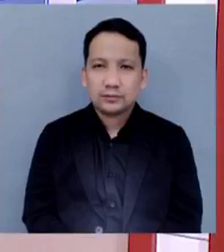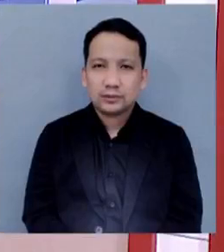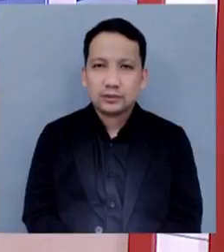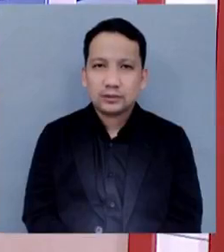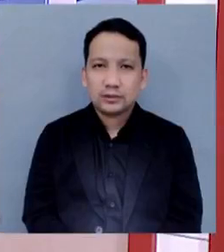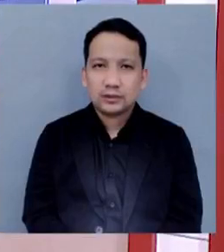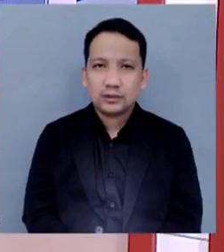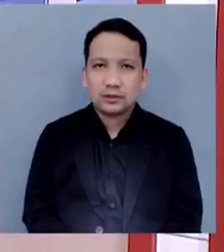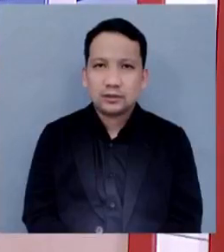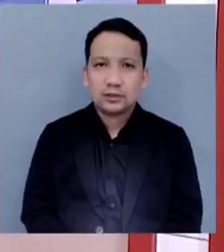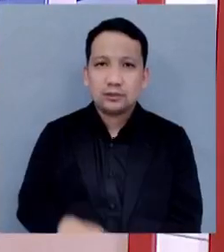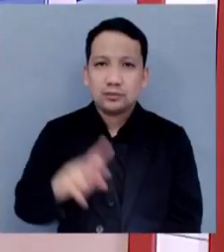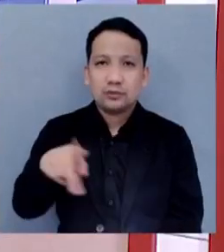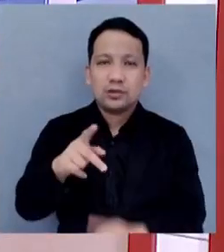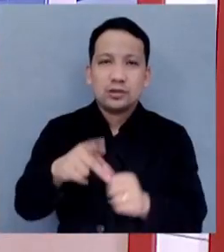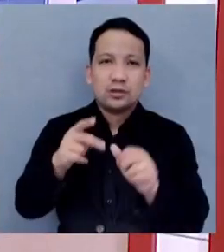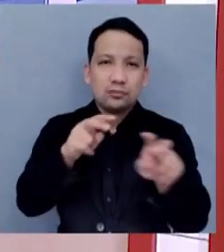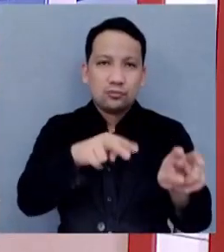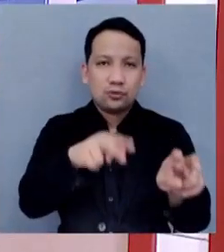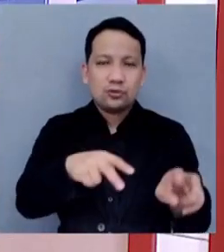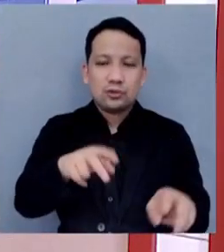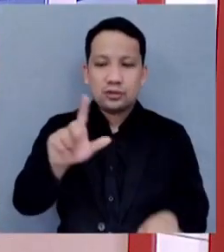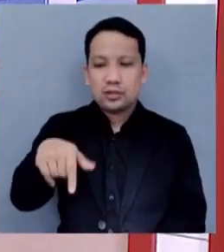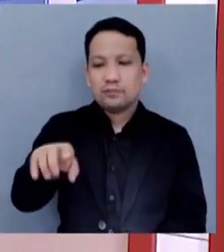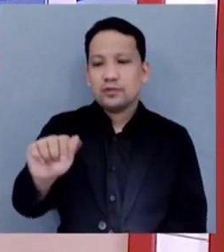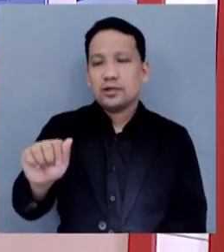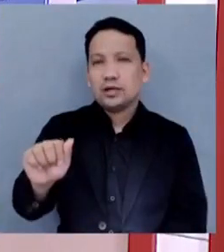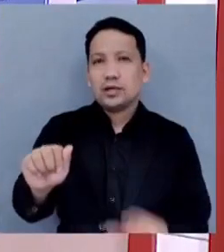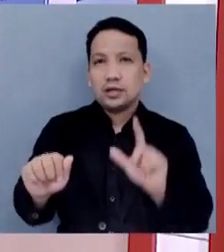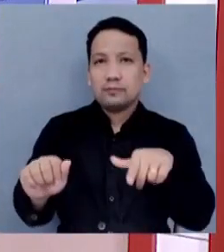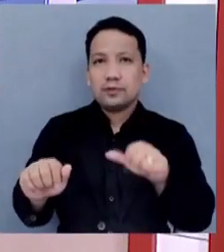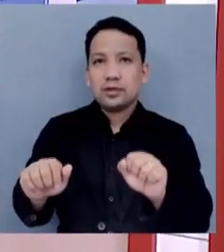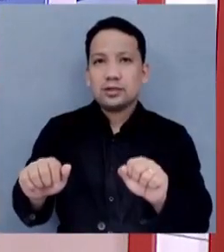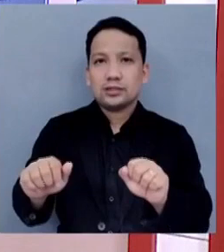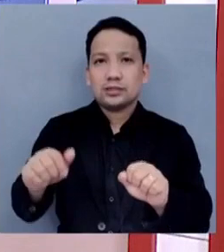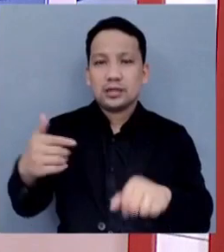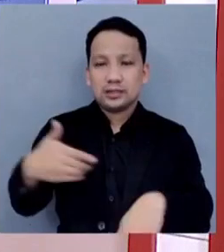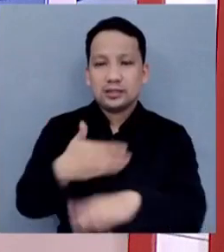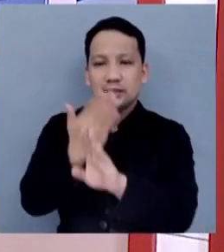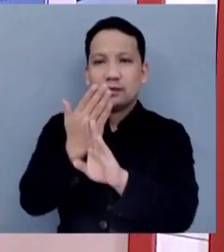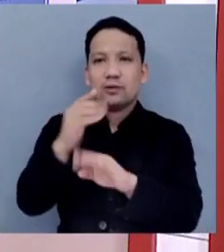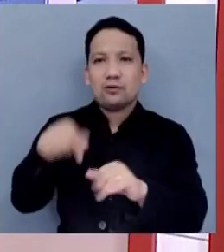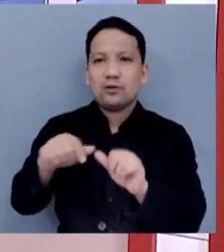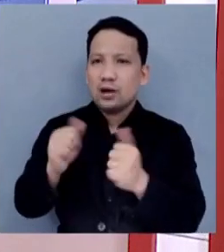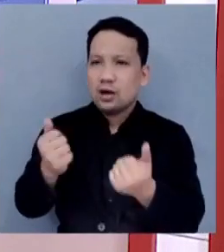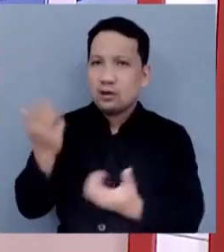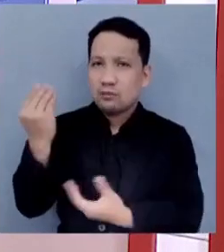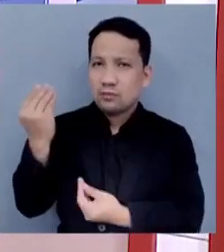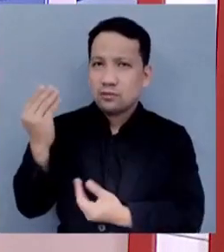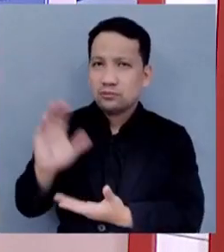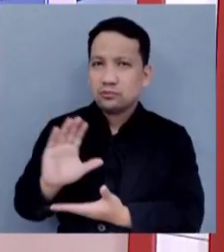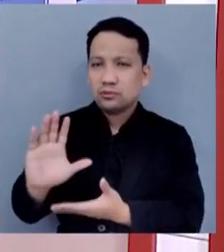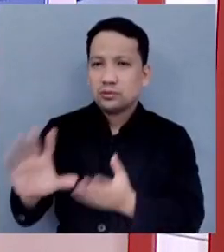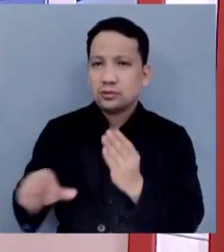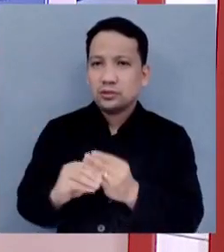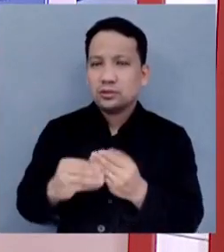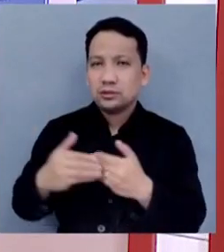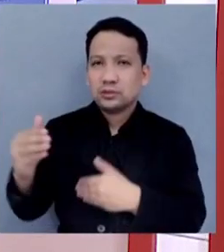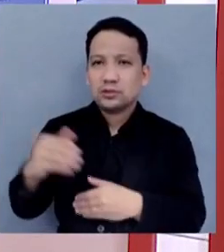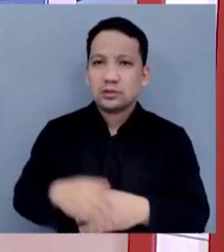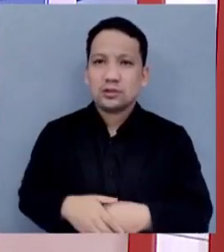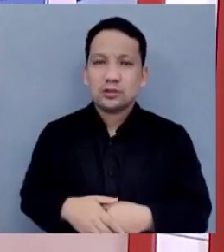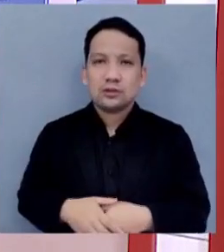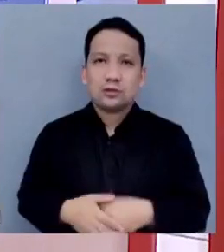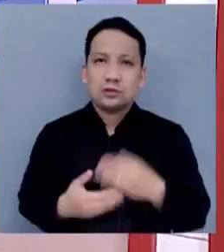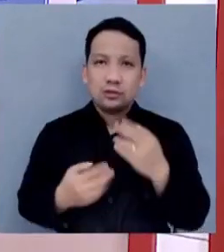State Weather Bureau Pagasa is monitoring a low-pressure area off the waters of Davao City. Now, how will this affect the weather across the country? Let's find